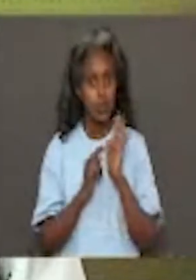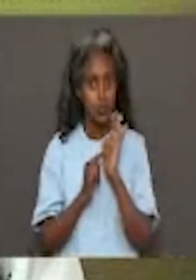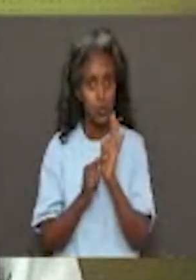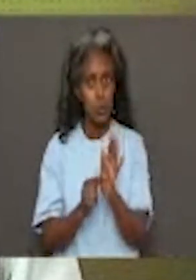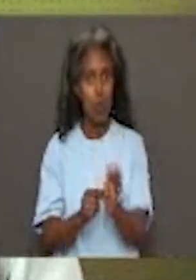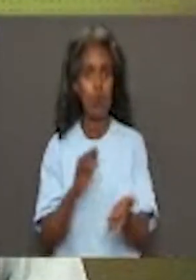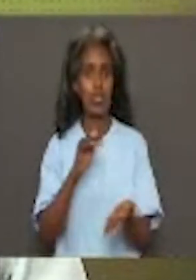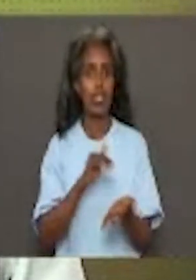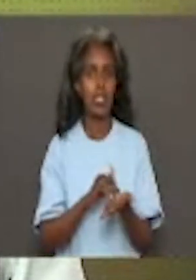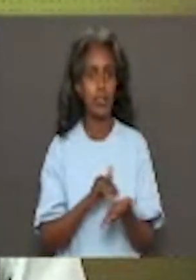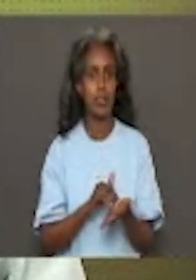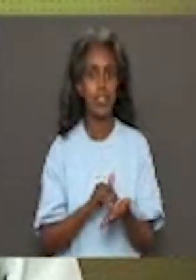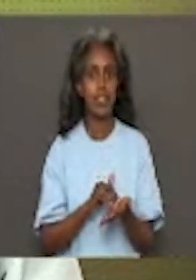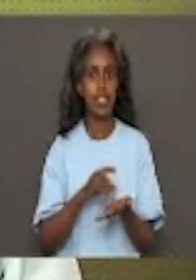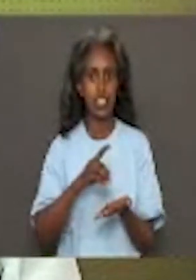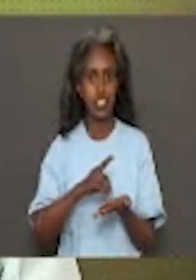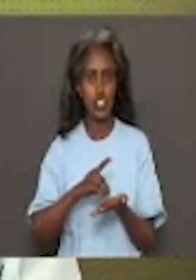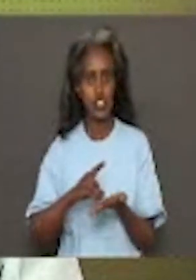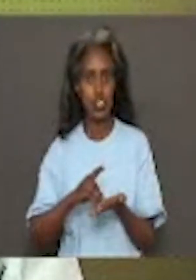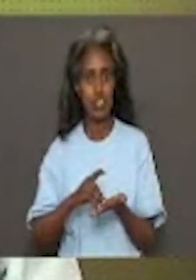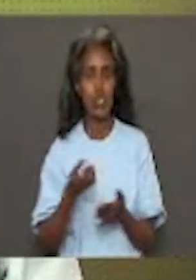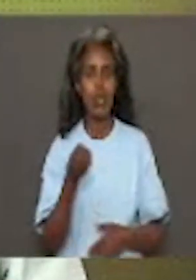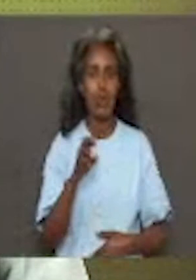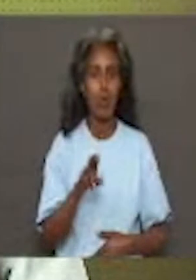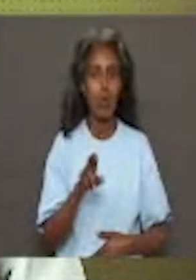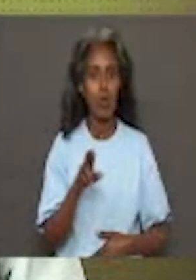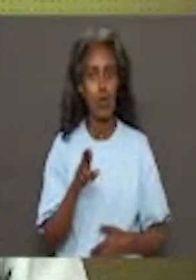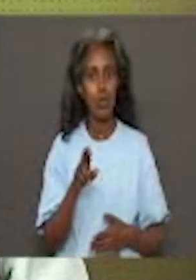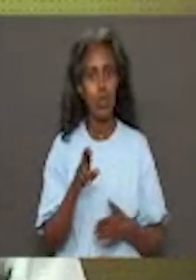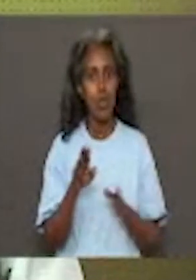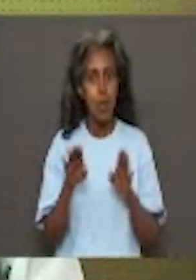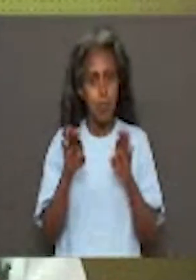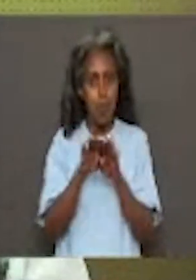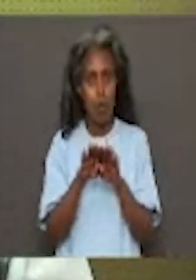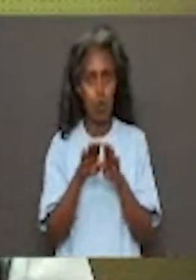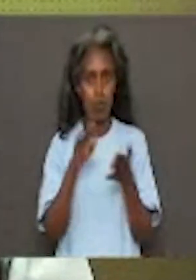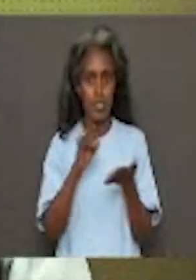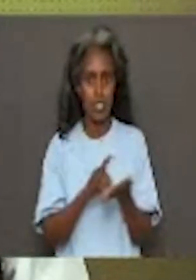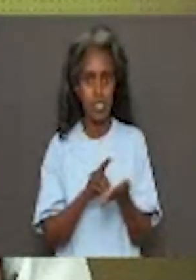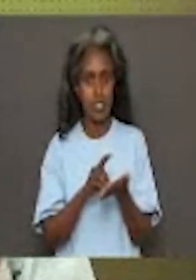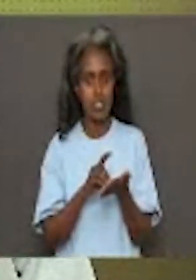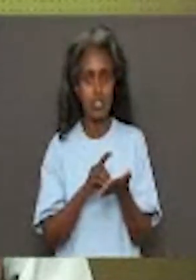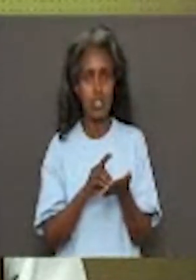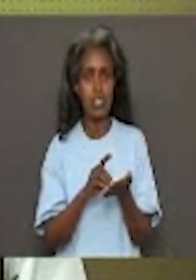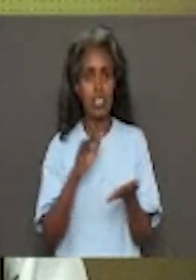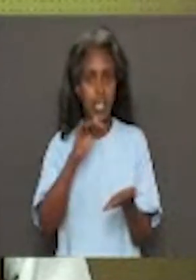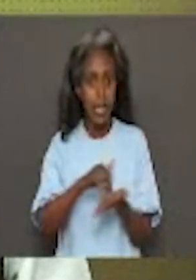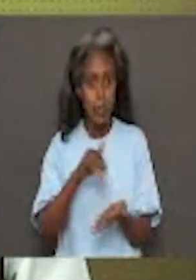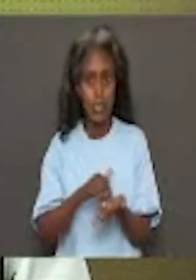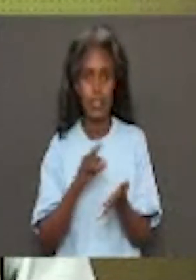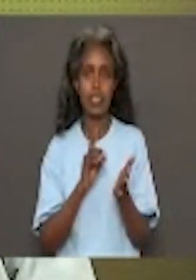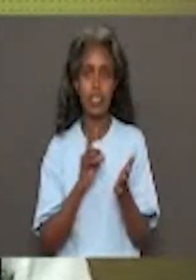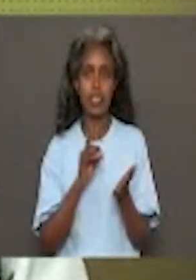To show a repeating digit or block of digits in a